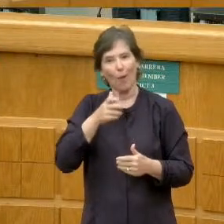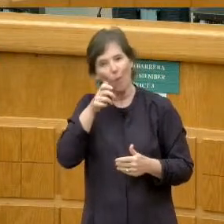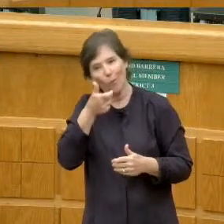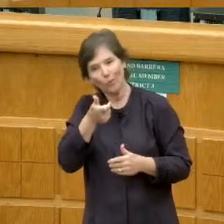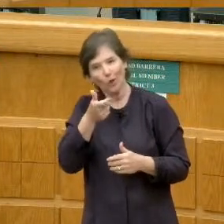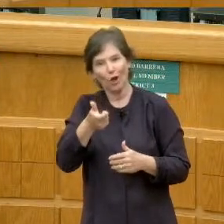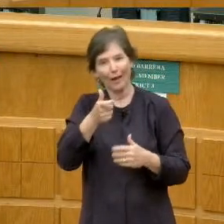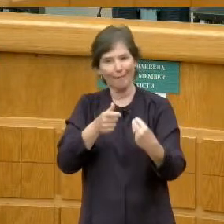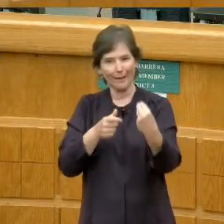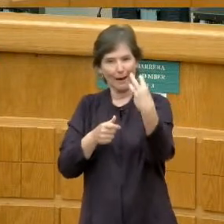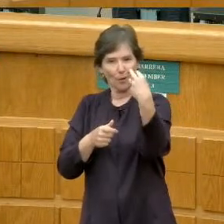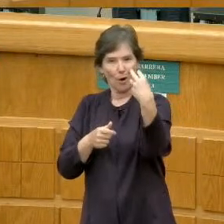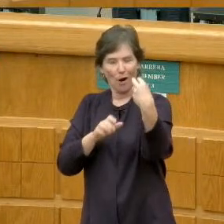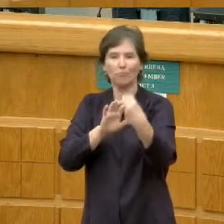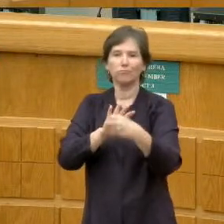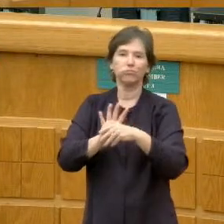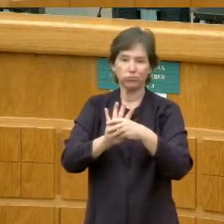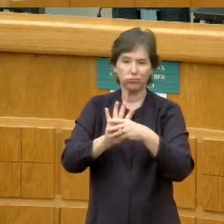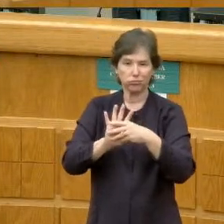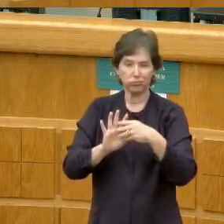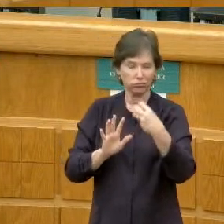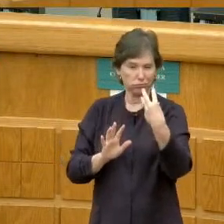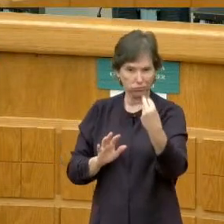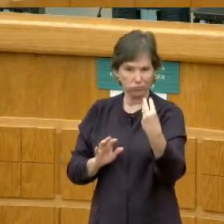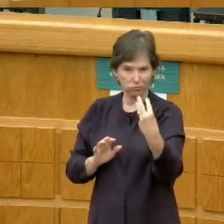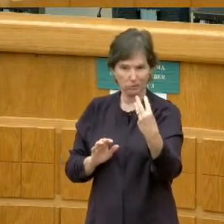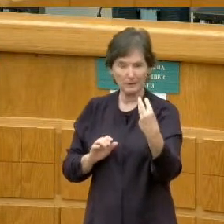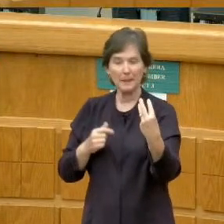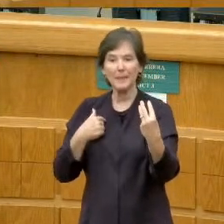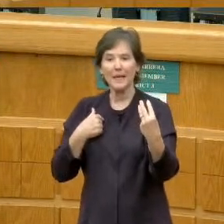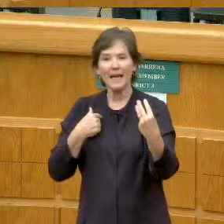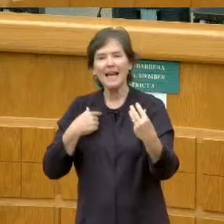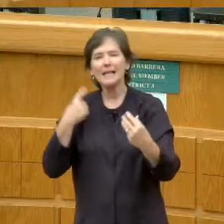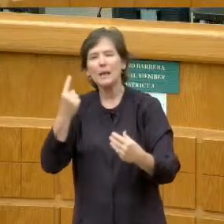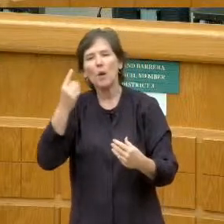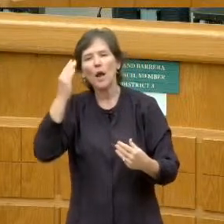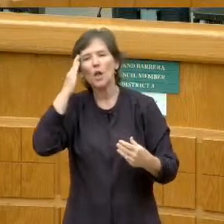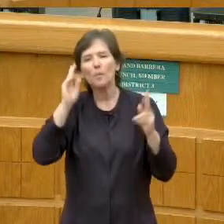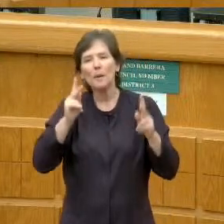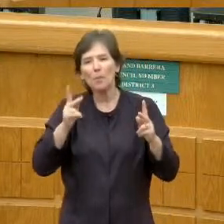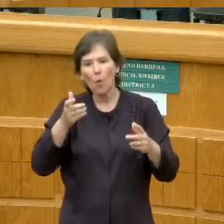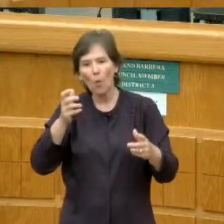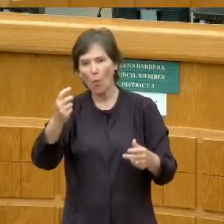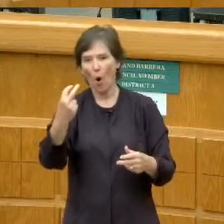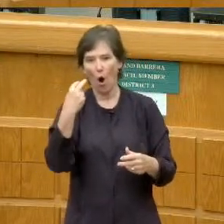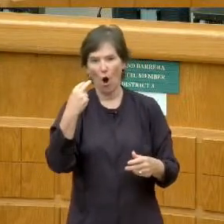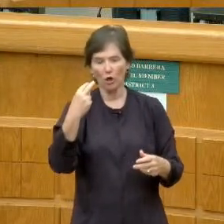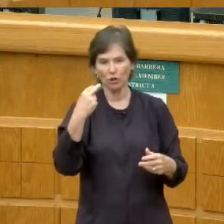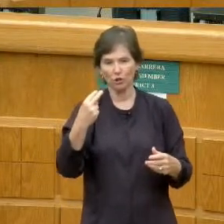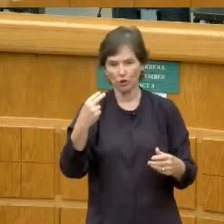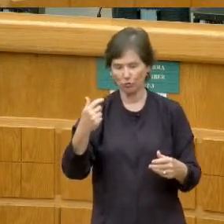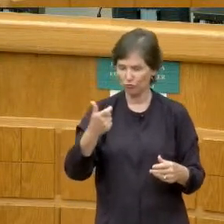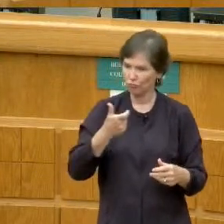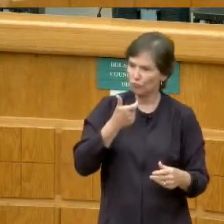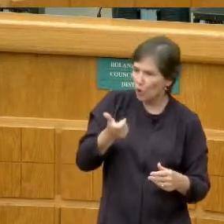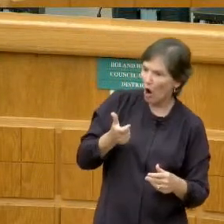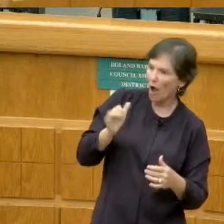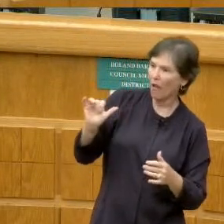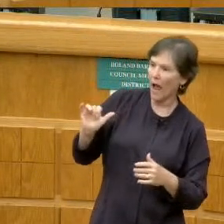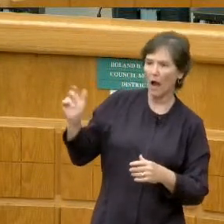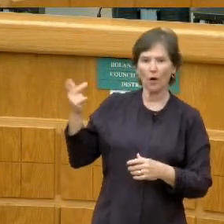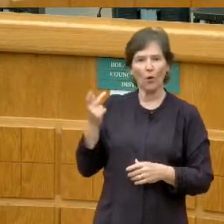but somewhere I know that you're watching and we're talking as if we were in the same room. And so I ask